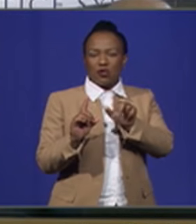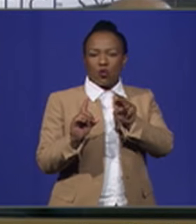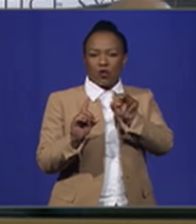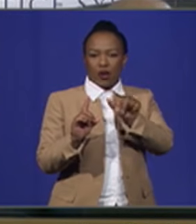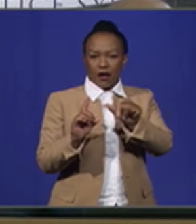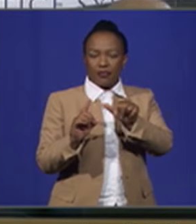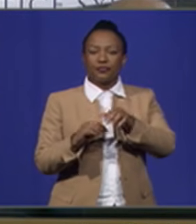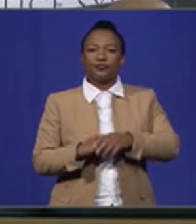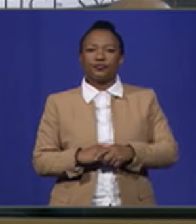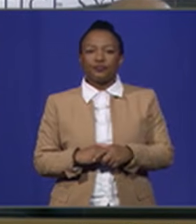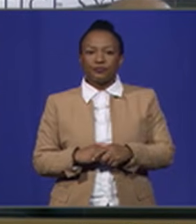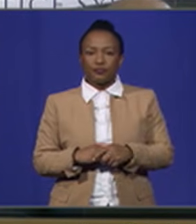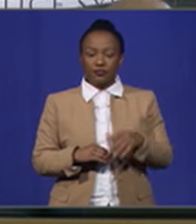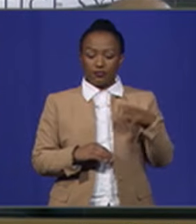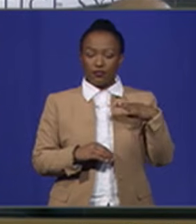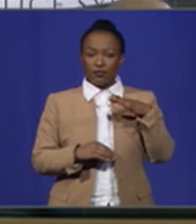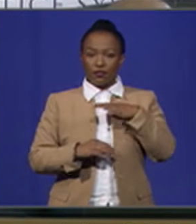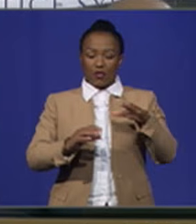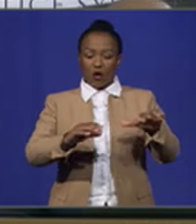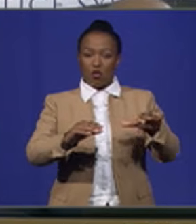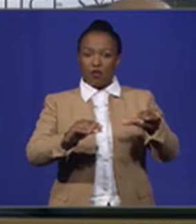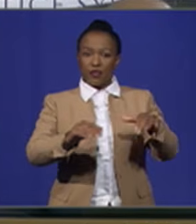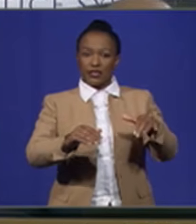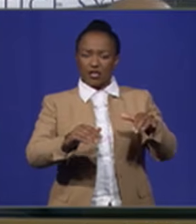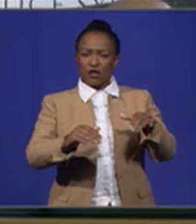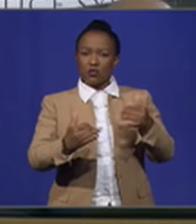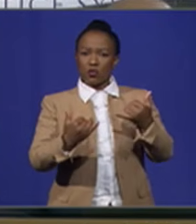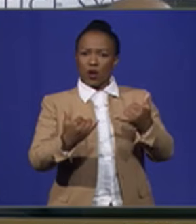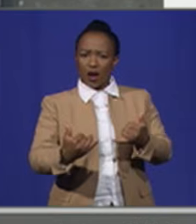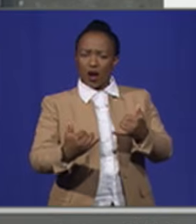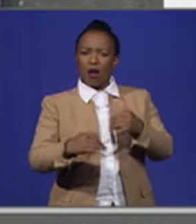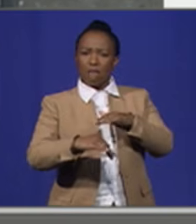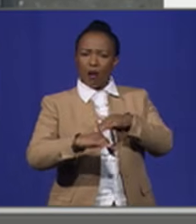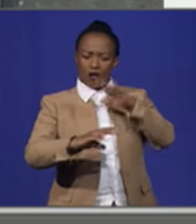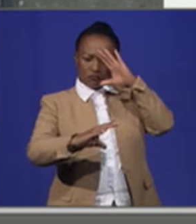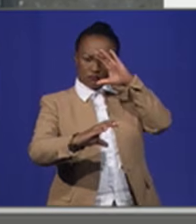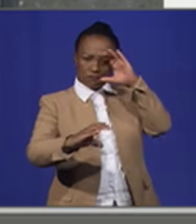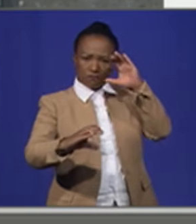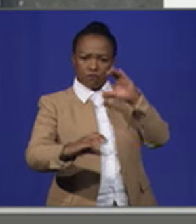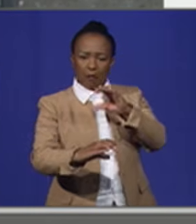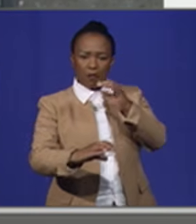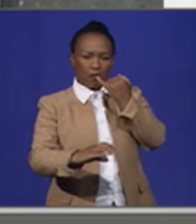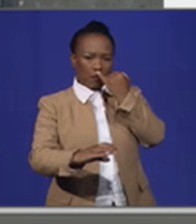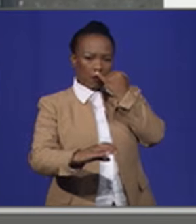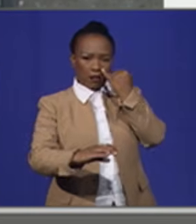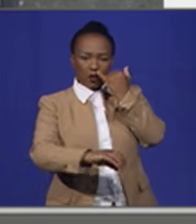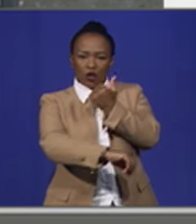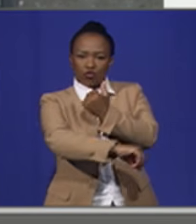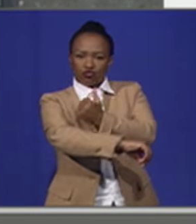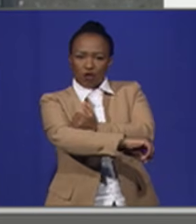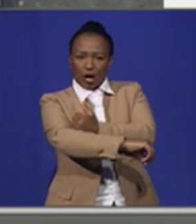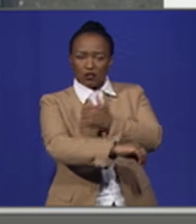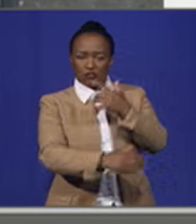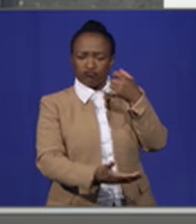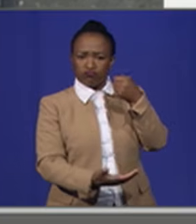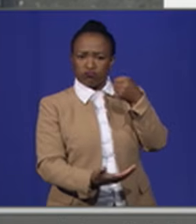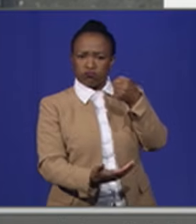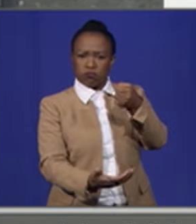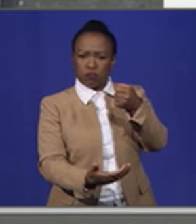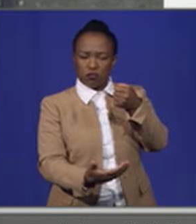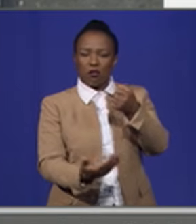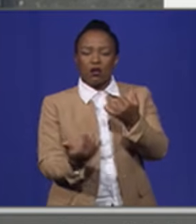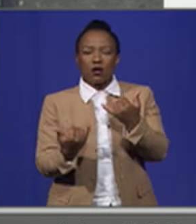Komishene ya Madlanga e ne ya tsepamisa mogopolo wa yona mo matsholong a diritibatsi mme go ne ga lebelelwa thata kgang e neng ya